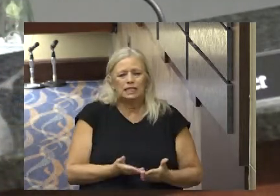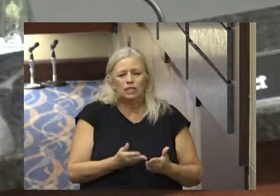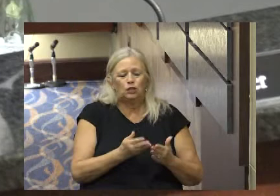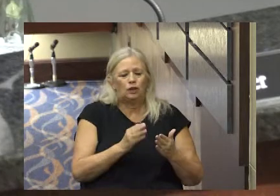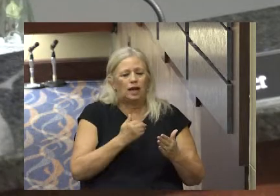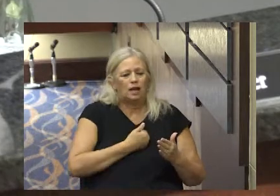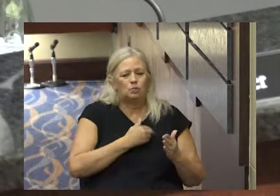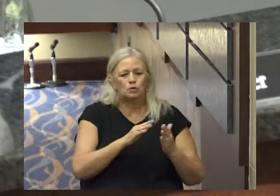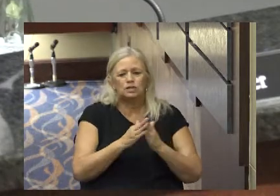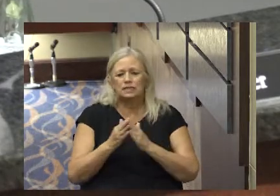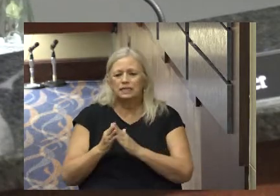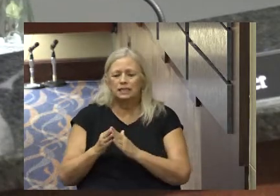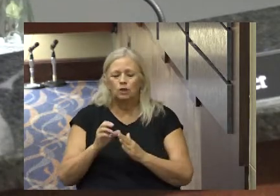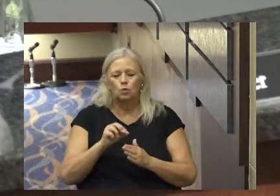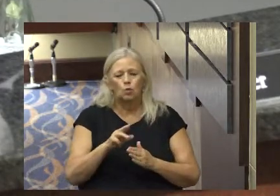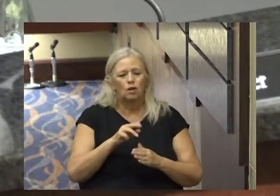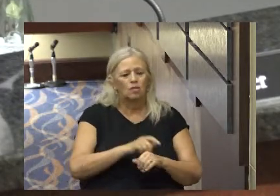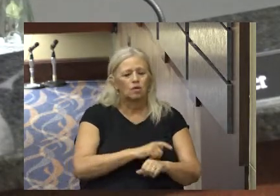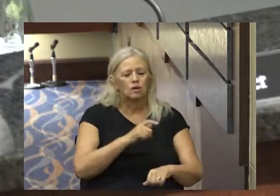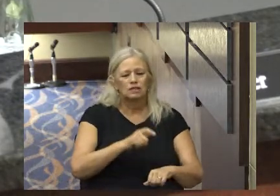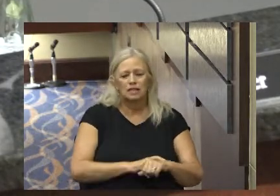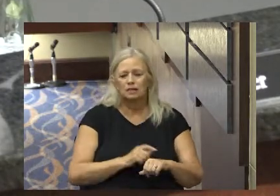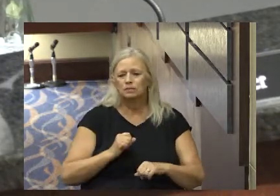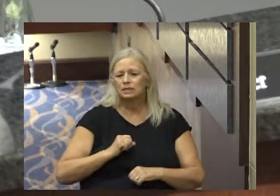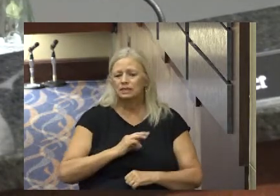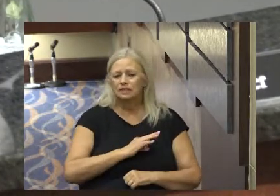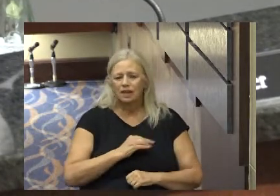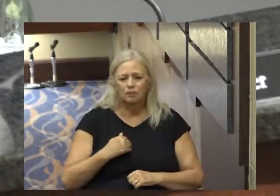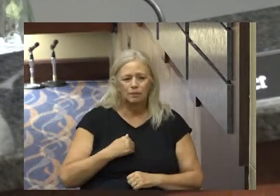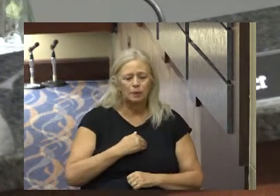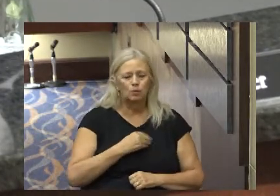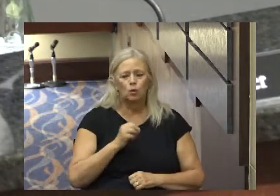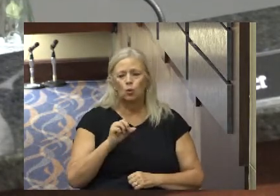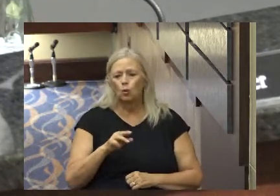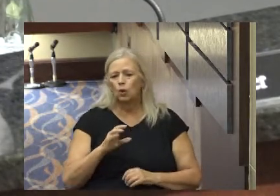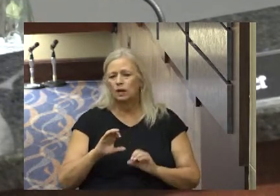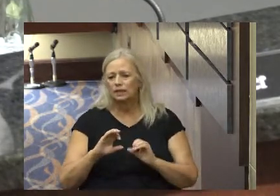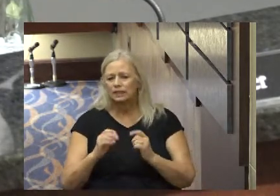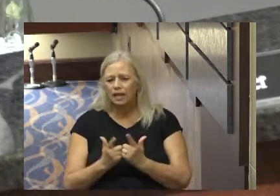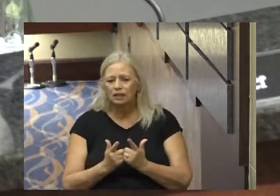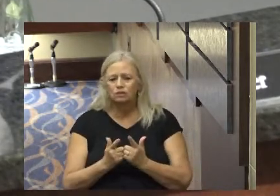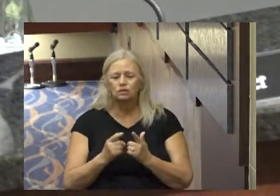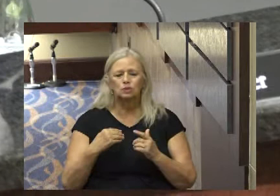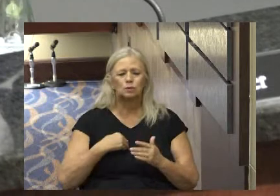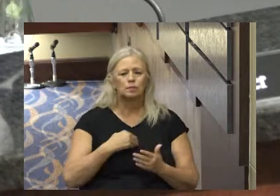a longtime staff member, or they're a new council member, or they're a tenured council member.